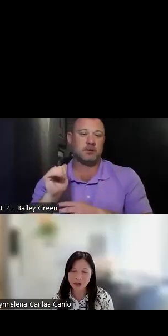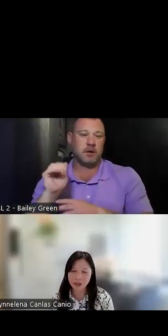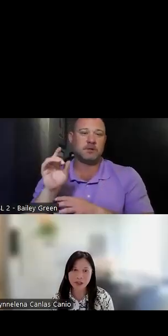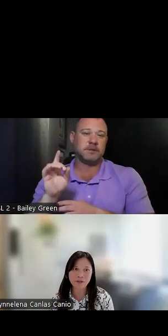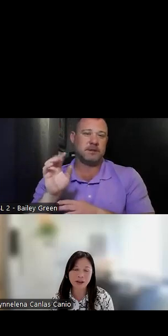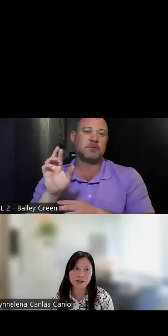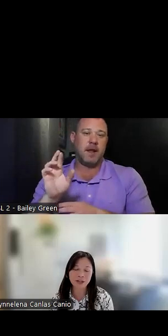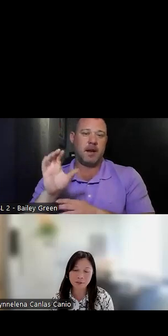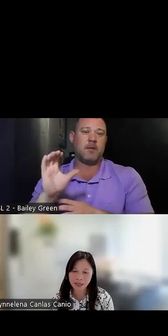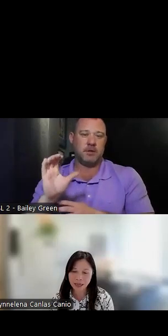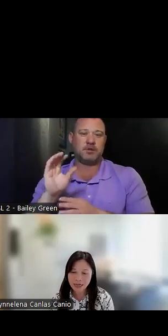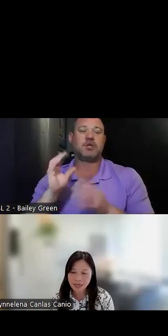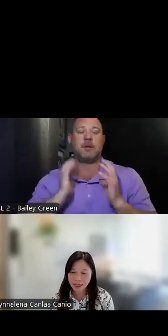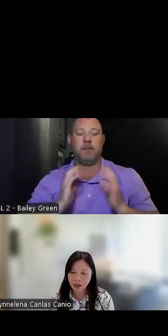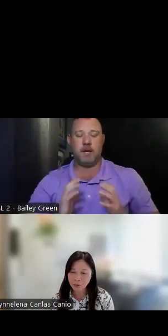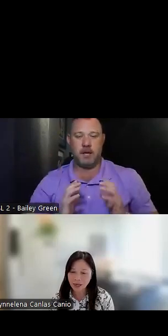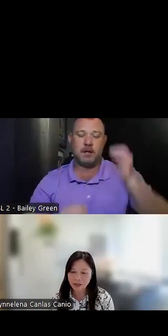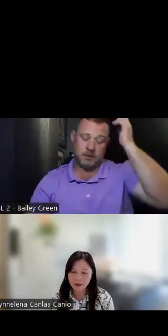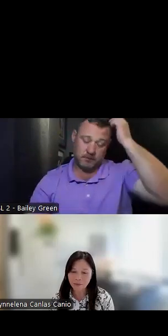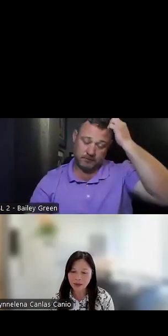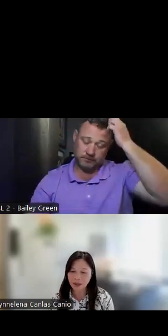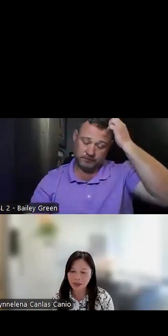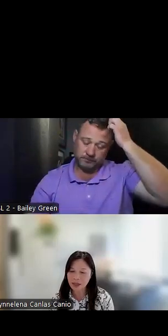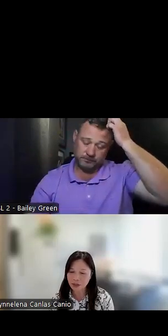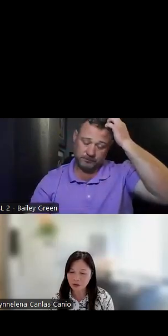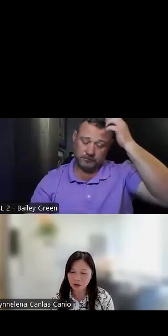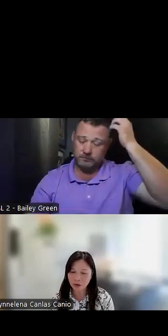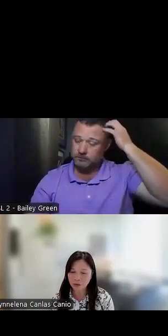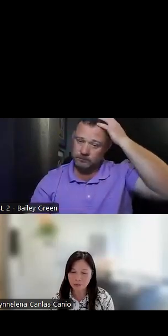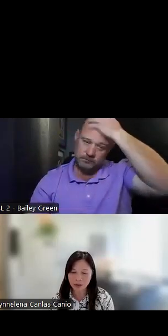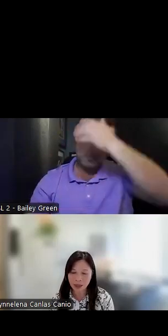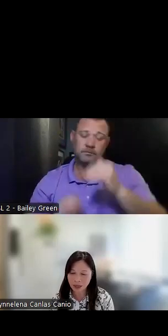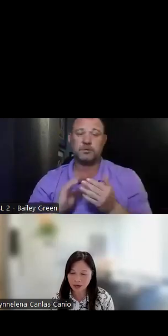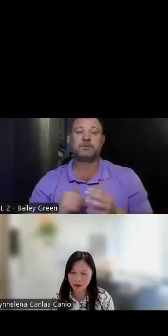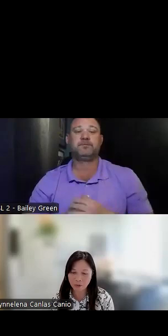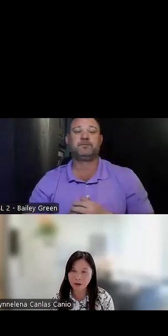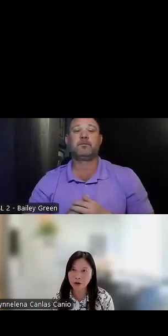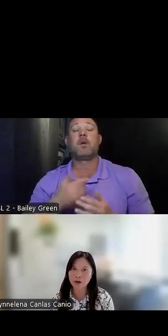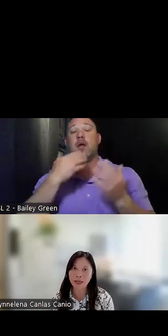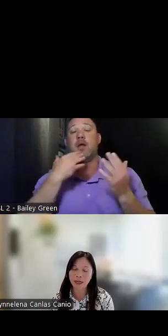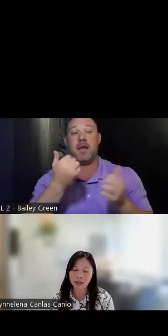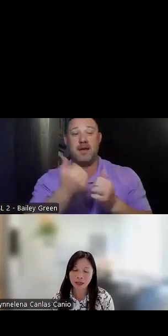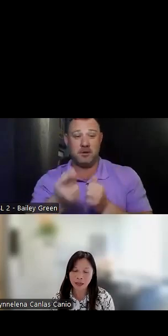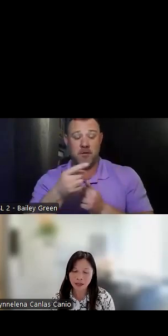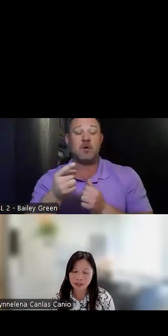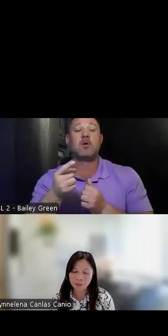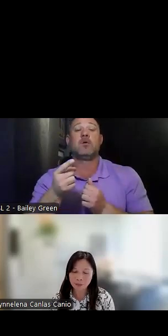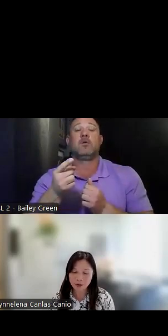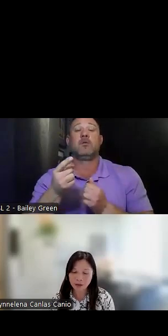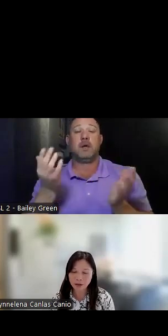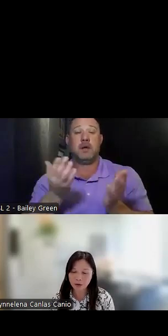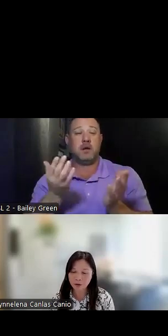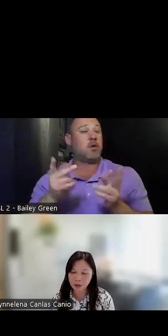Related Conditions Advisory Committee. I wanted to begin by thanking each of you for being here, whether you're joining us